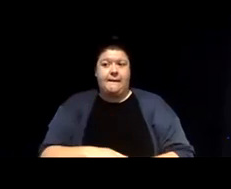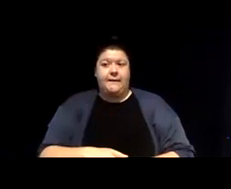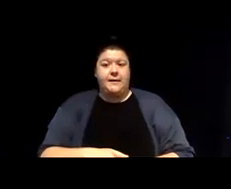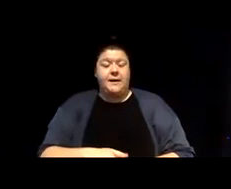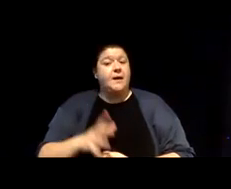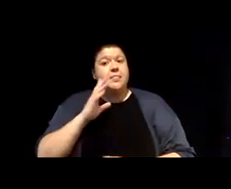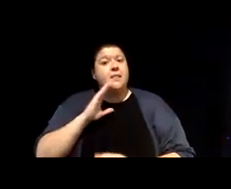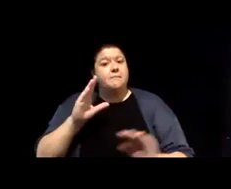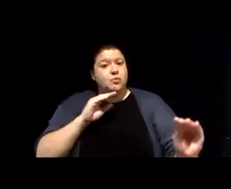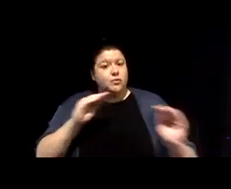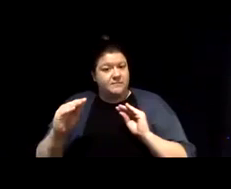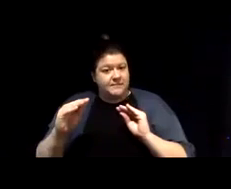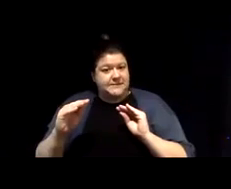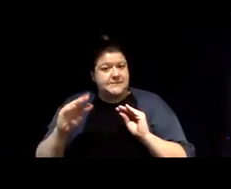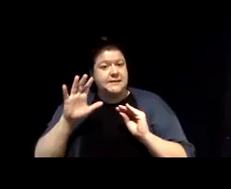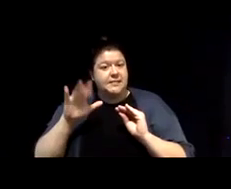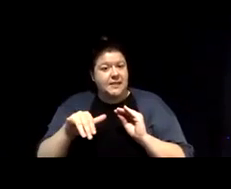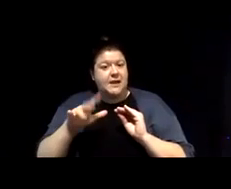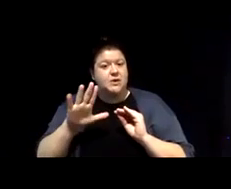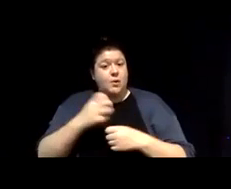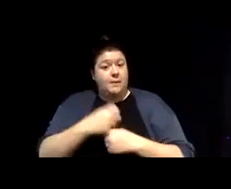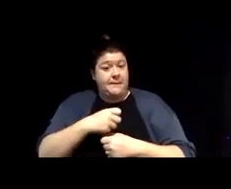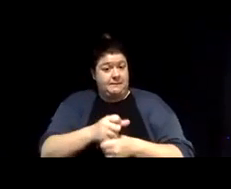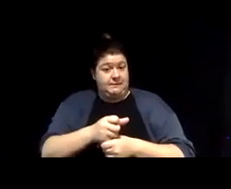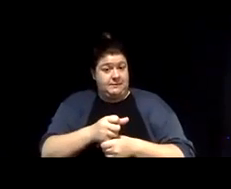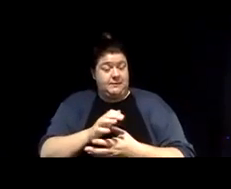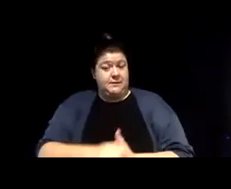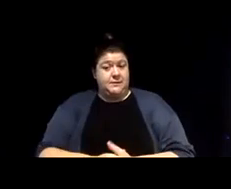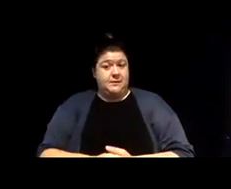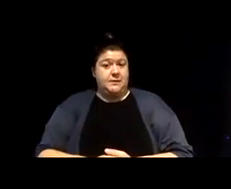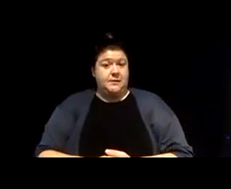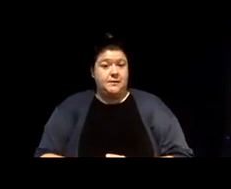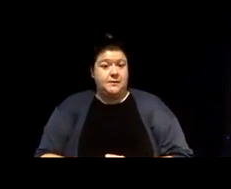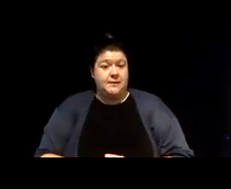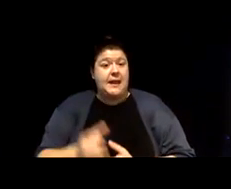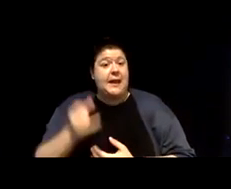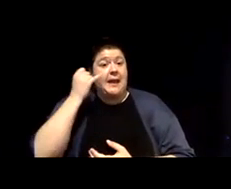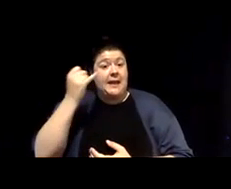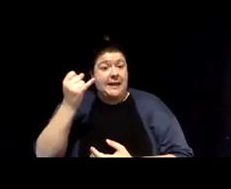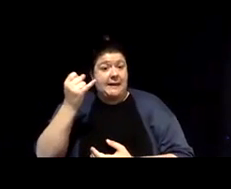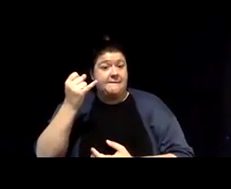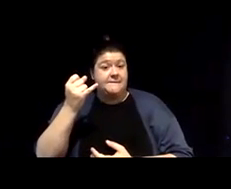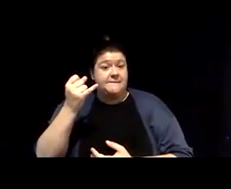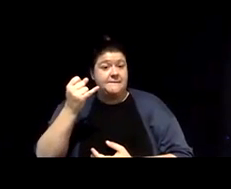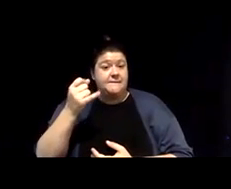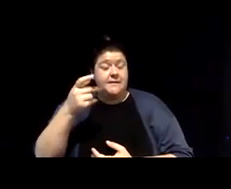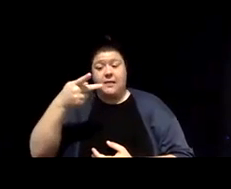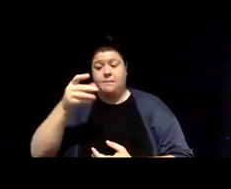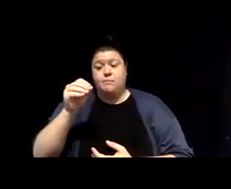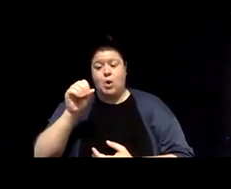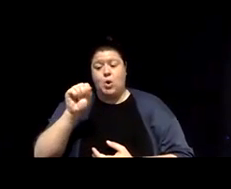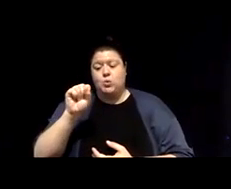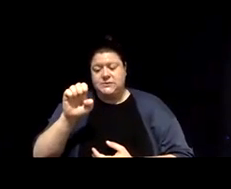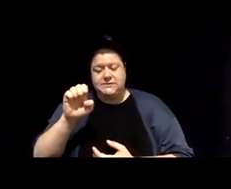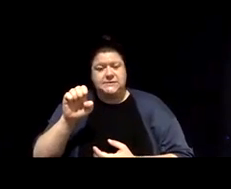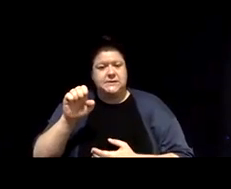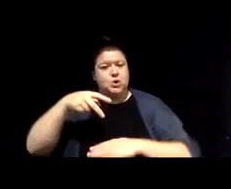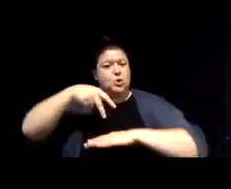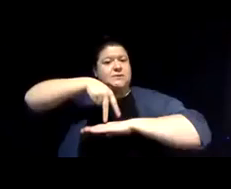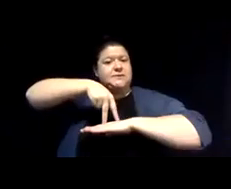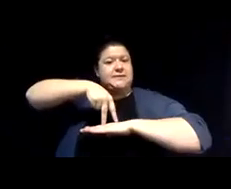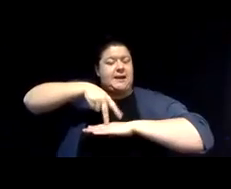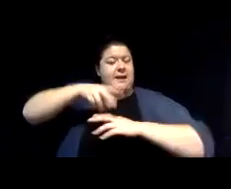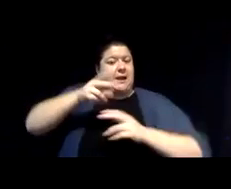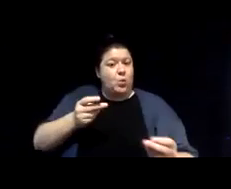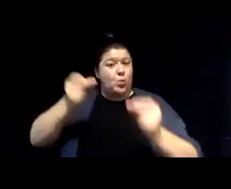the movements that you're making. If I'm the pose that you're standing in, how quickly